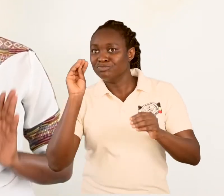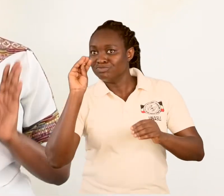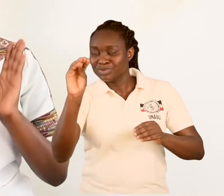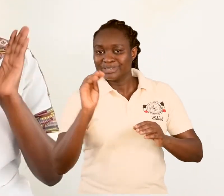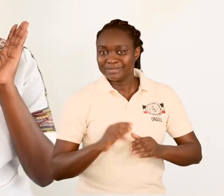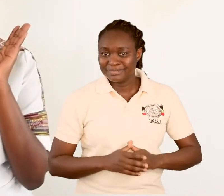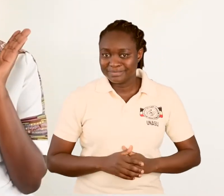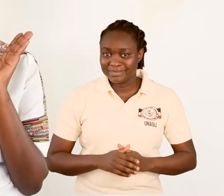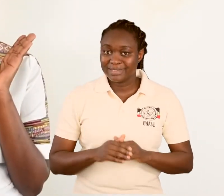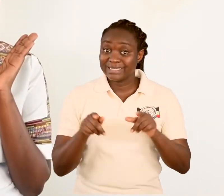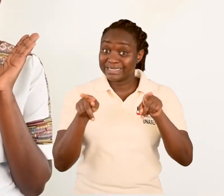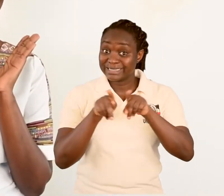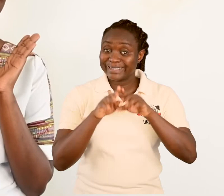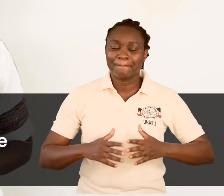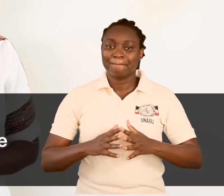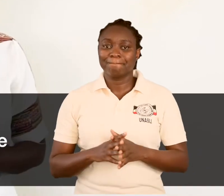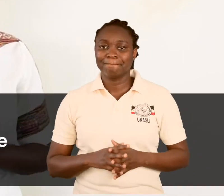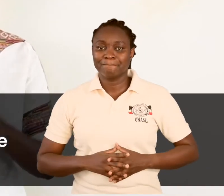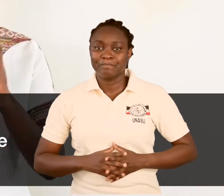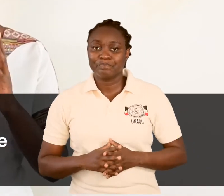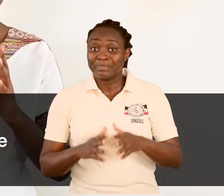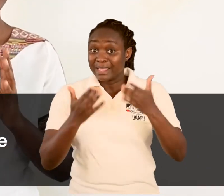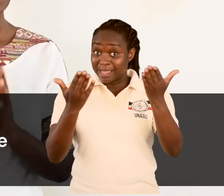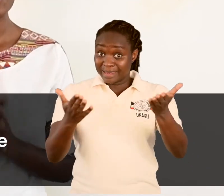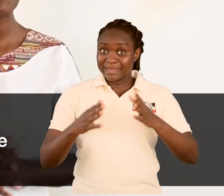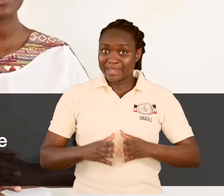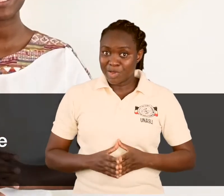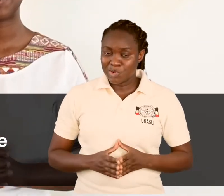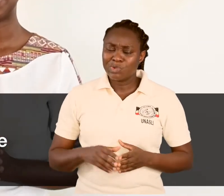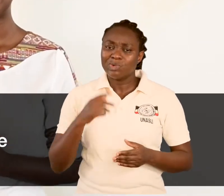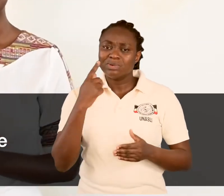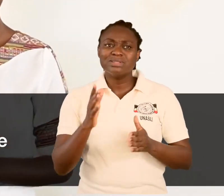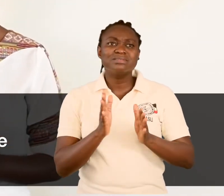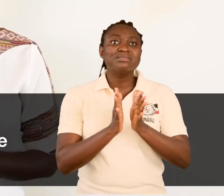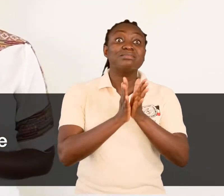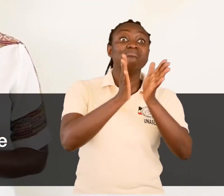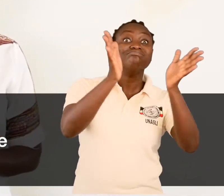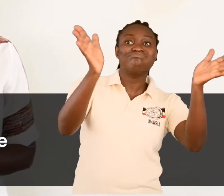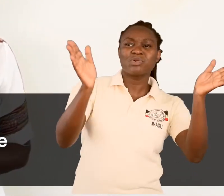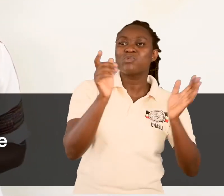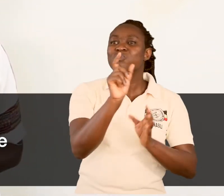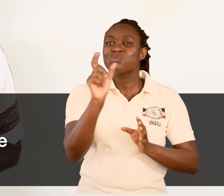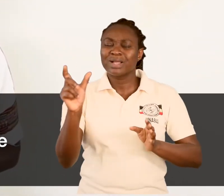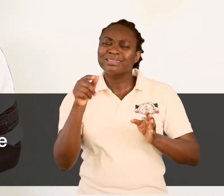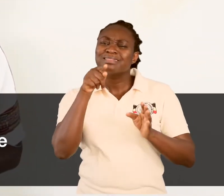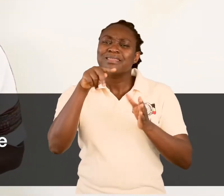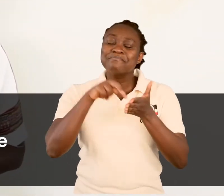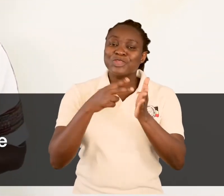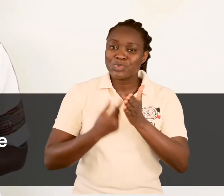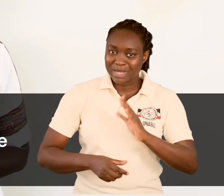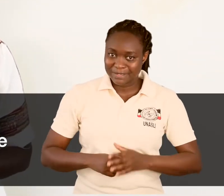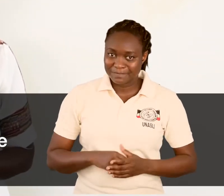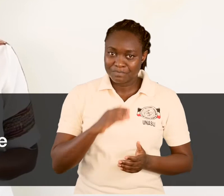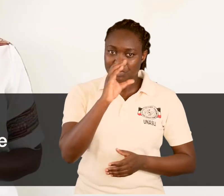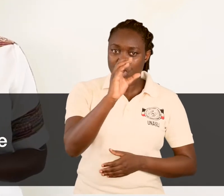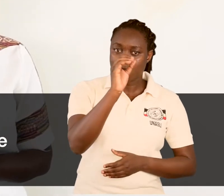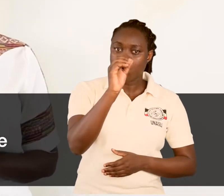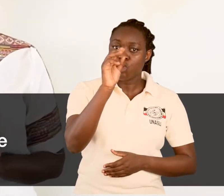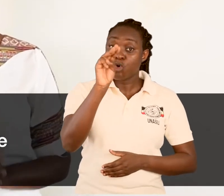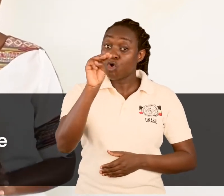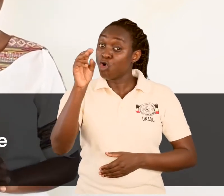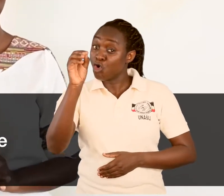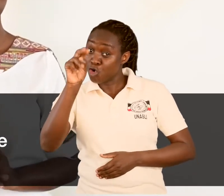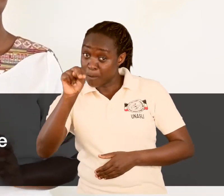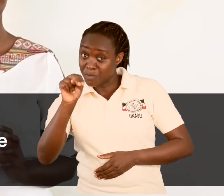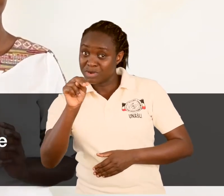with a big smile. Let's look at a common noun. What is a common noun? A common noun is